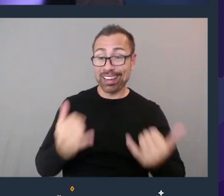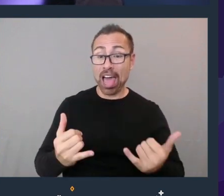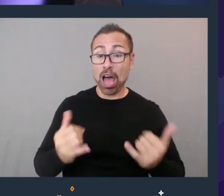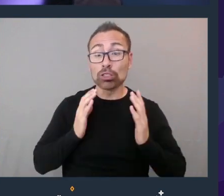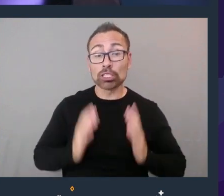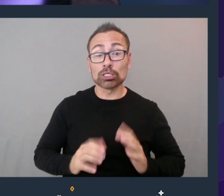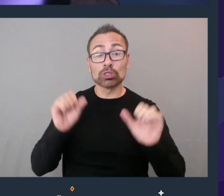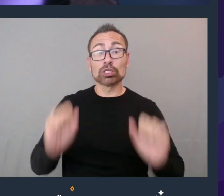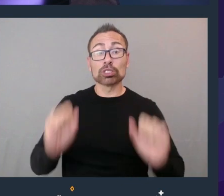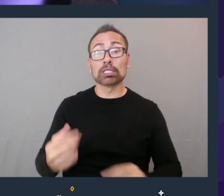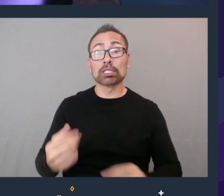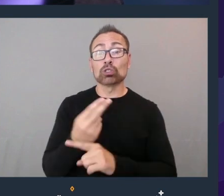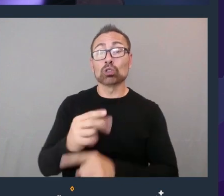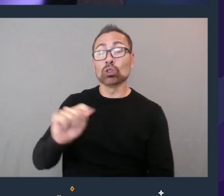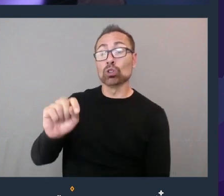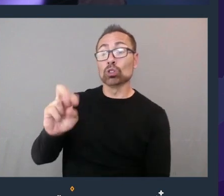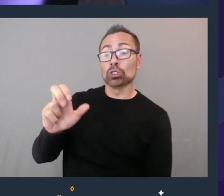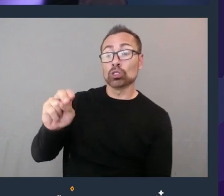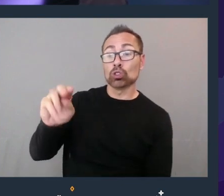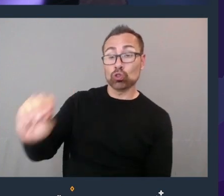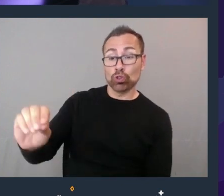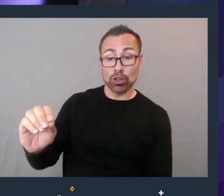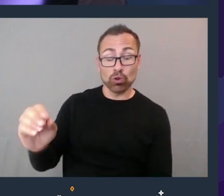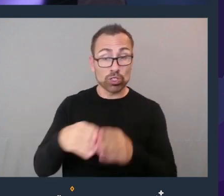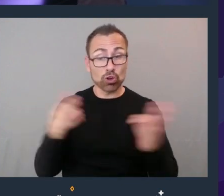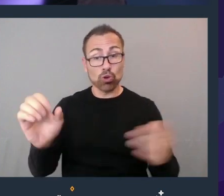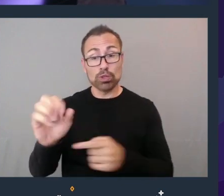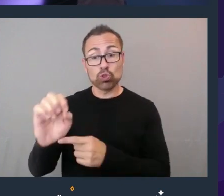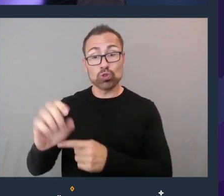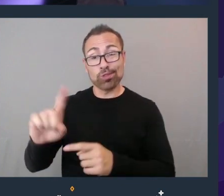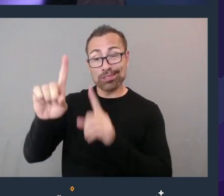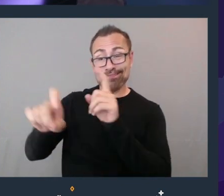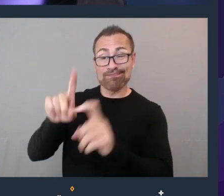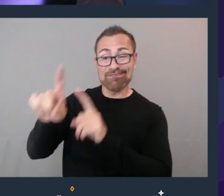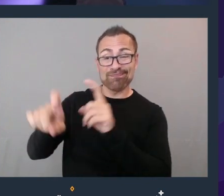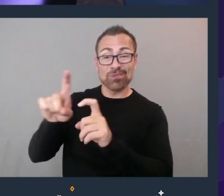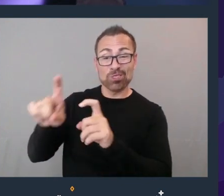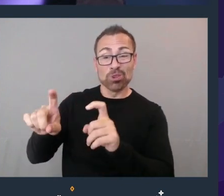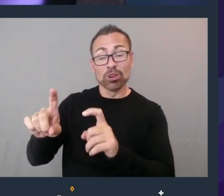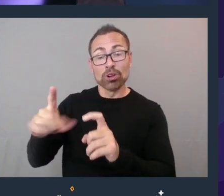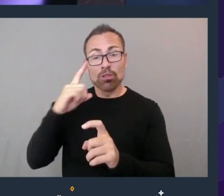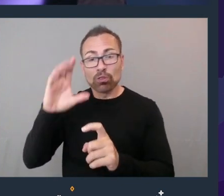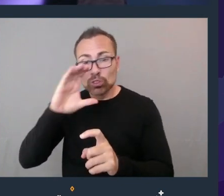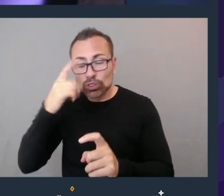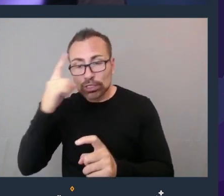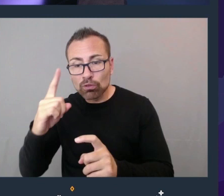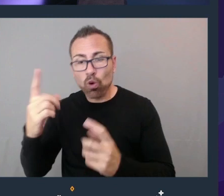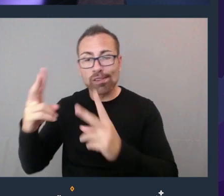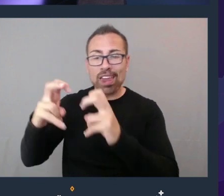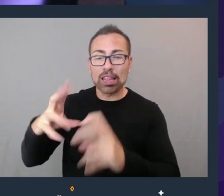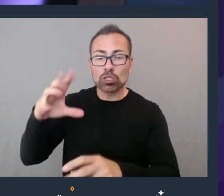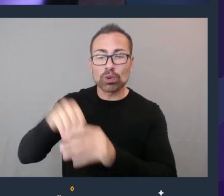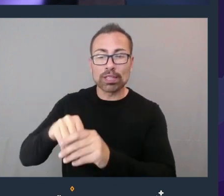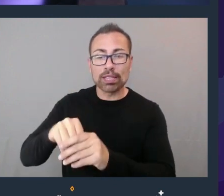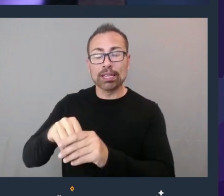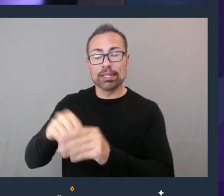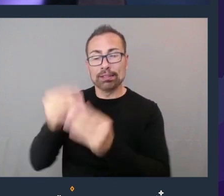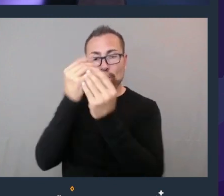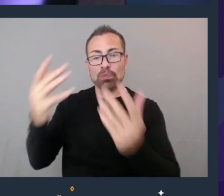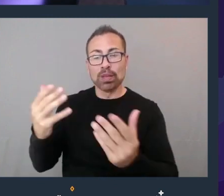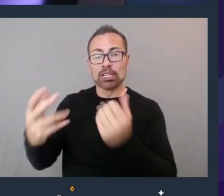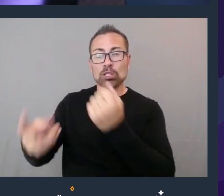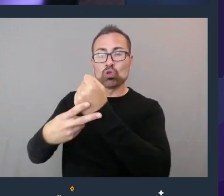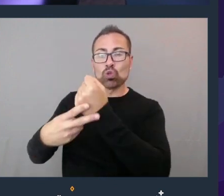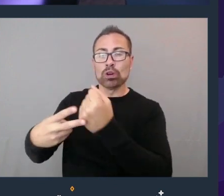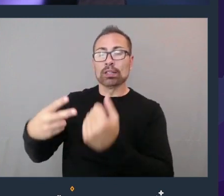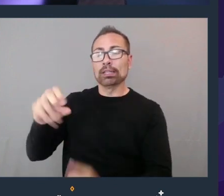source SQL query engine that can be used to do interactive analytics on data stored in S3. Now, for a long time, we've heard from customers that